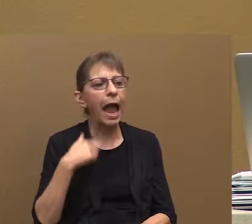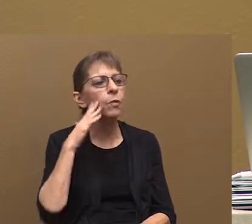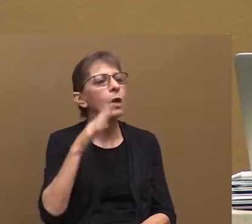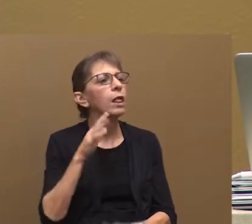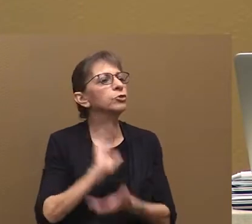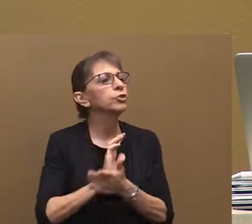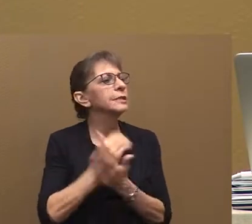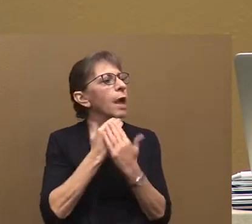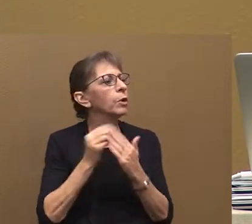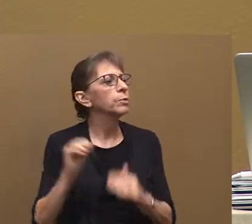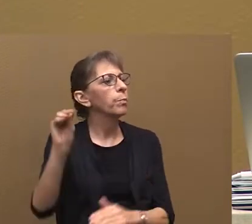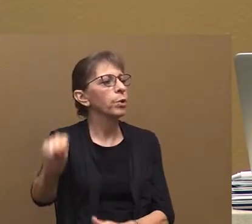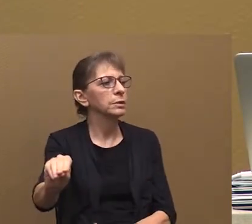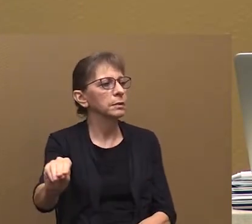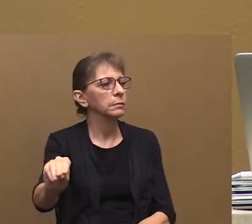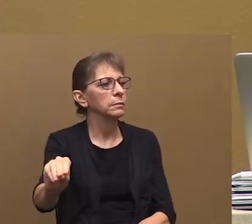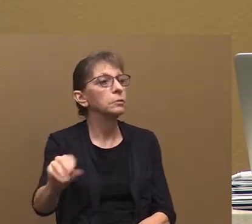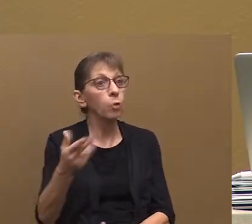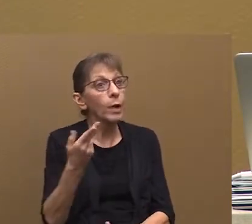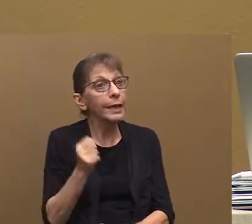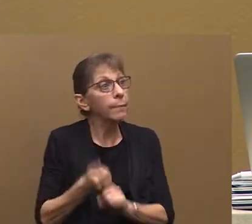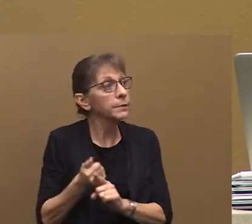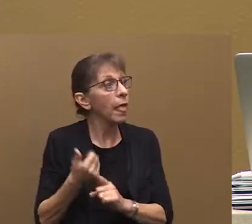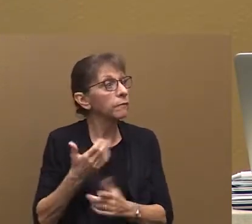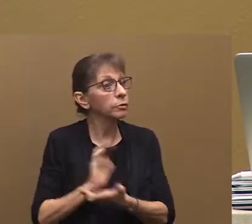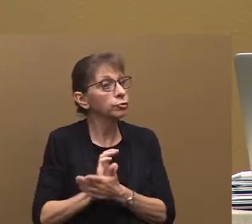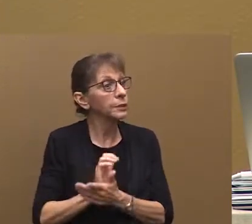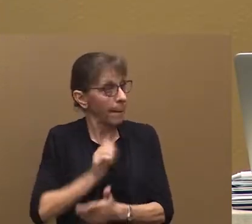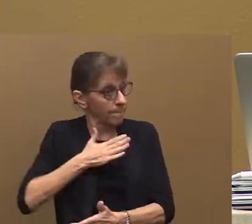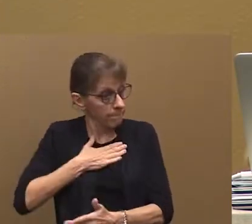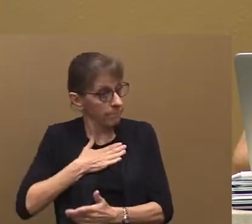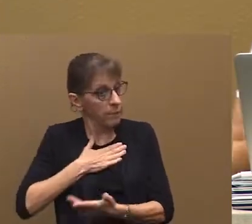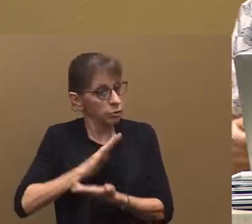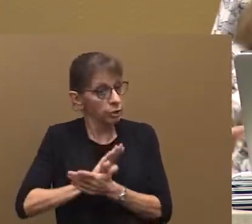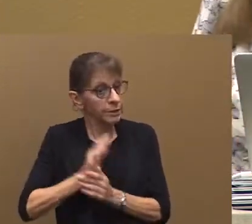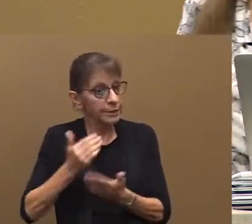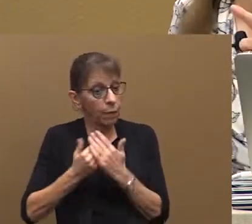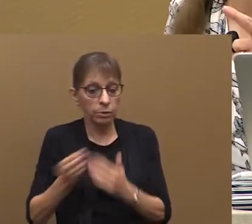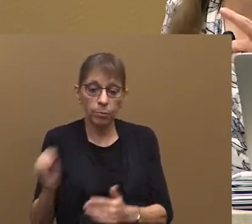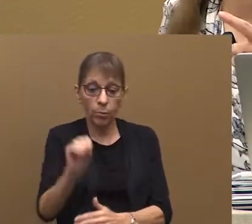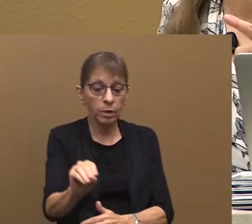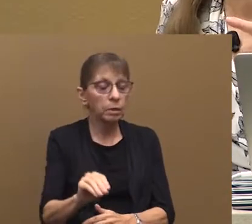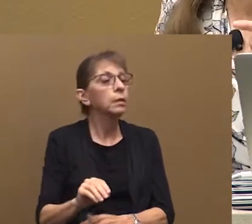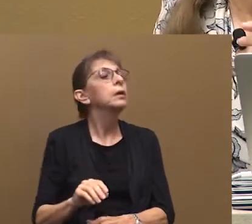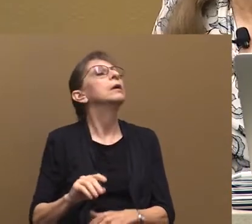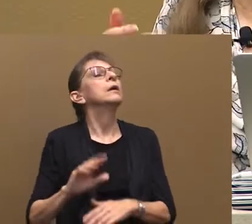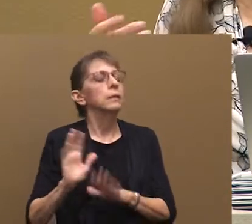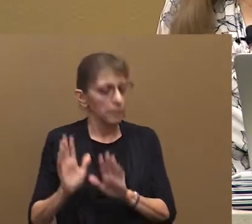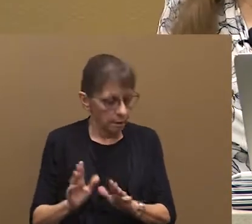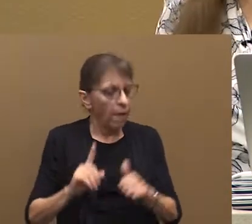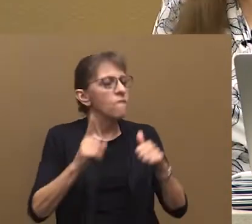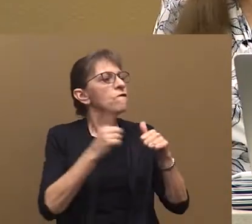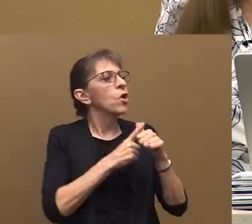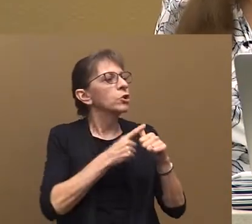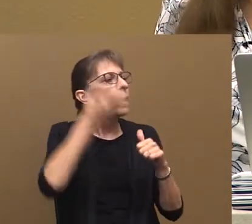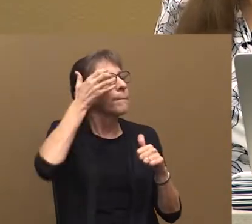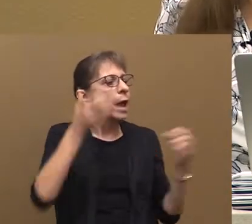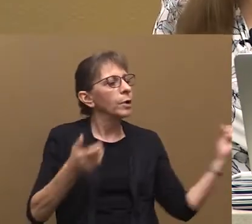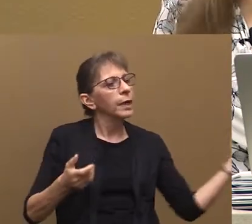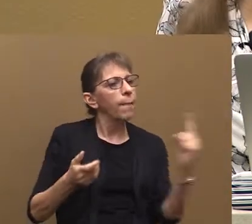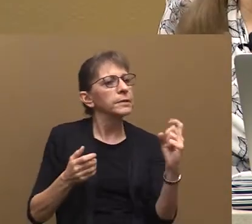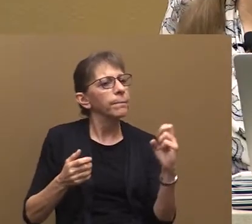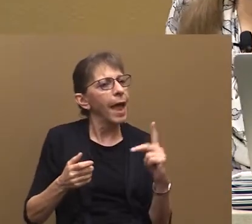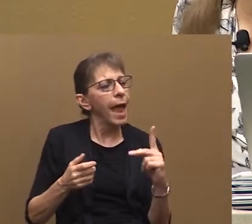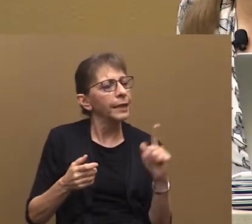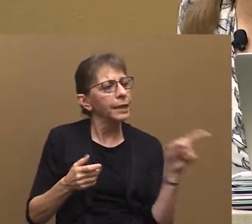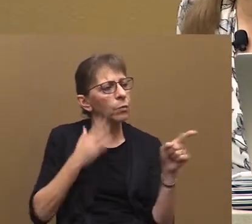the treasure chest. And when the first pirate comes back, which sandwich